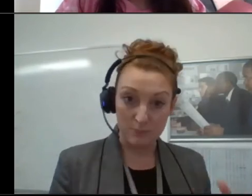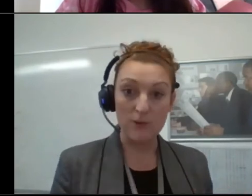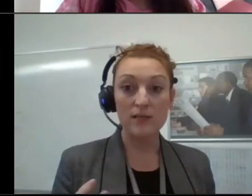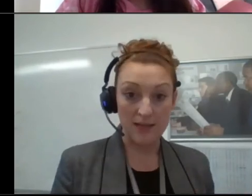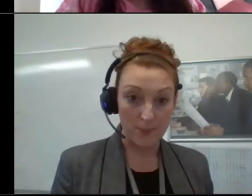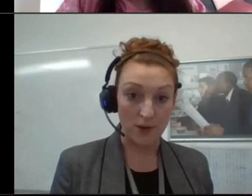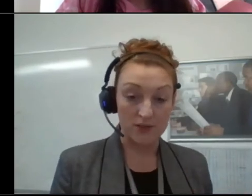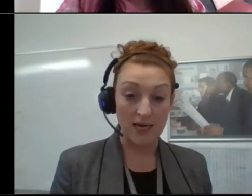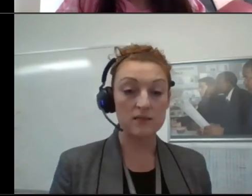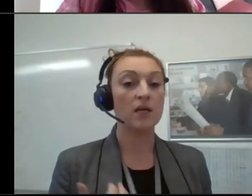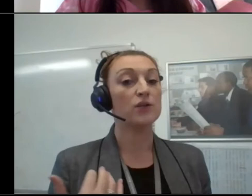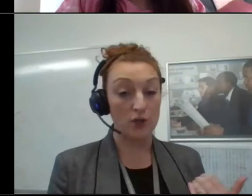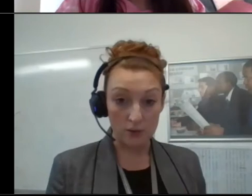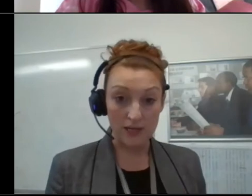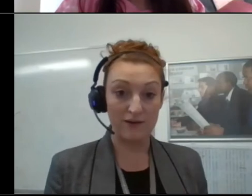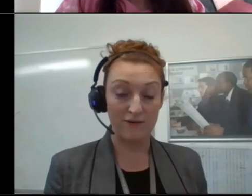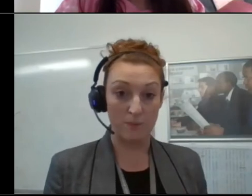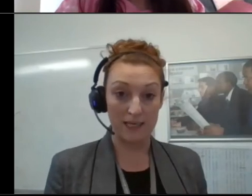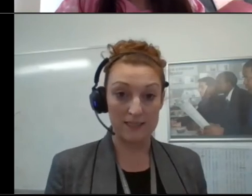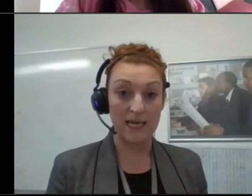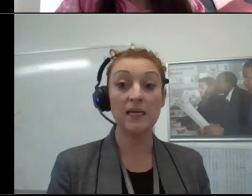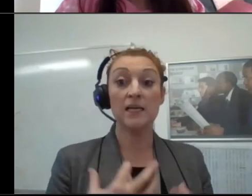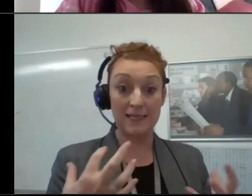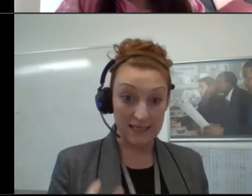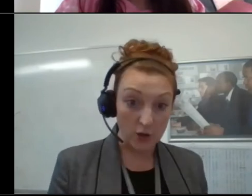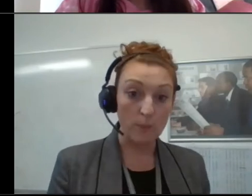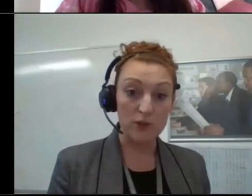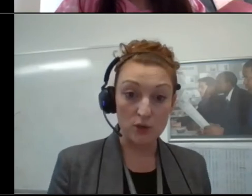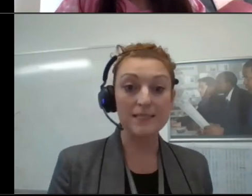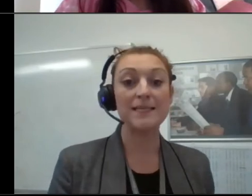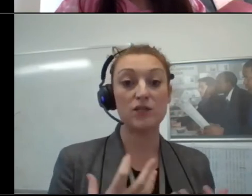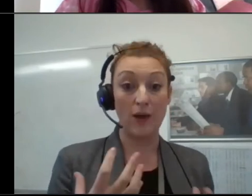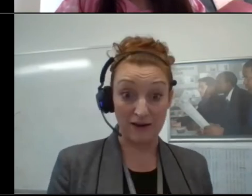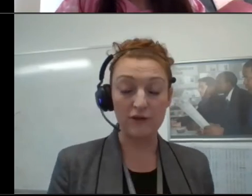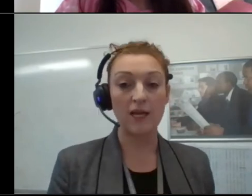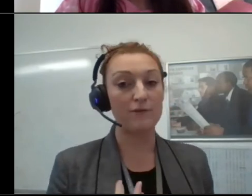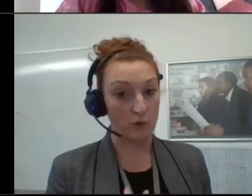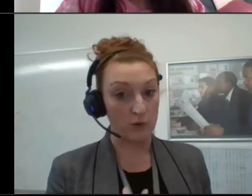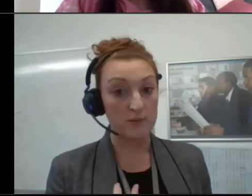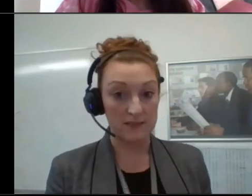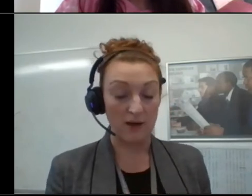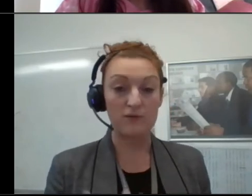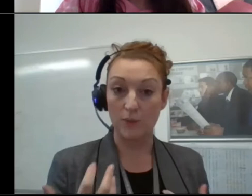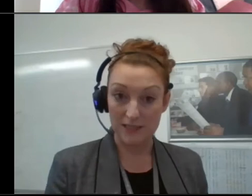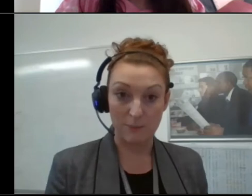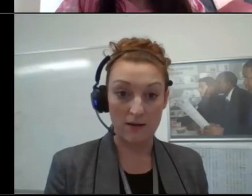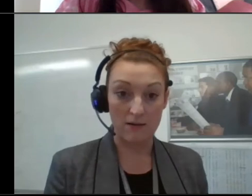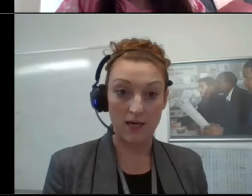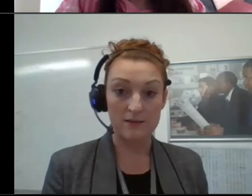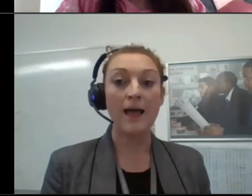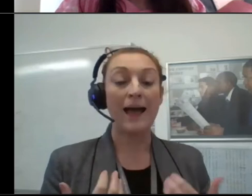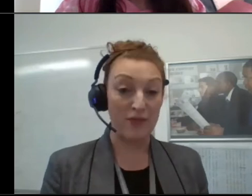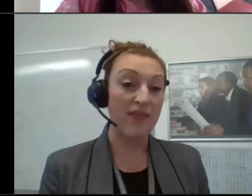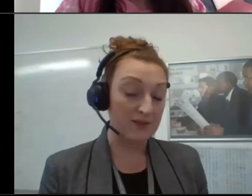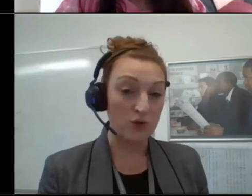risk, to experience that process, to know the level of formality, to get an opportunity to advocate for themselves, to explain